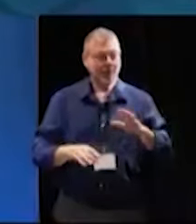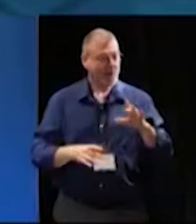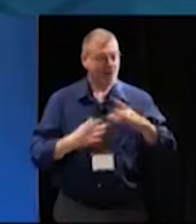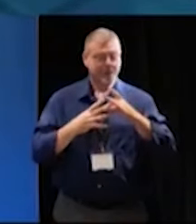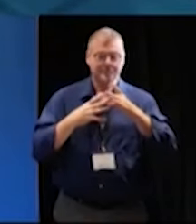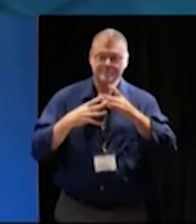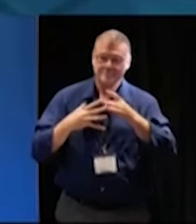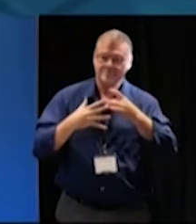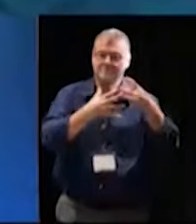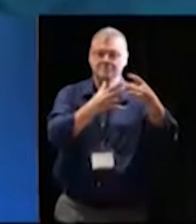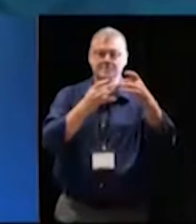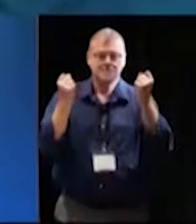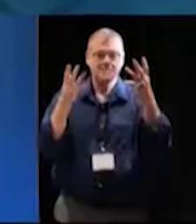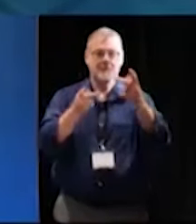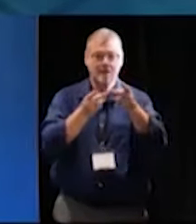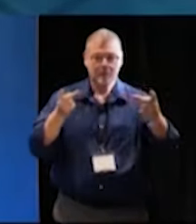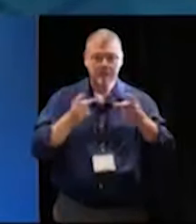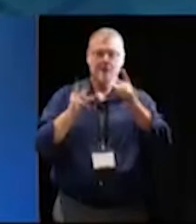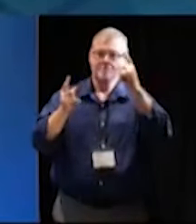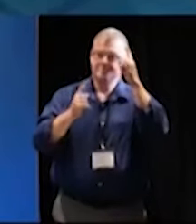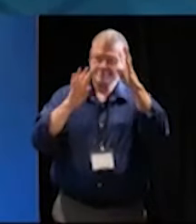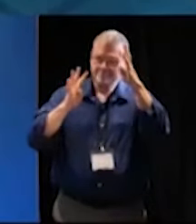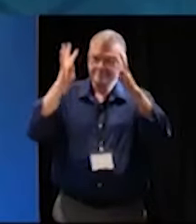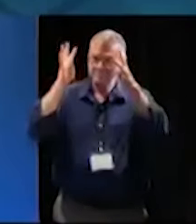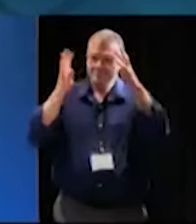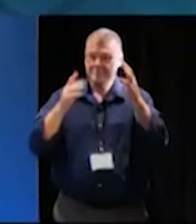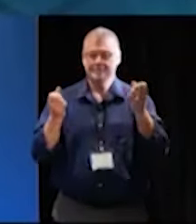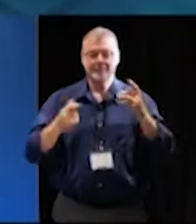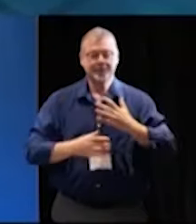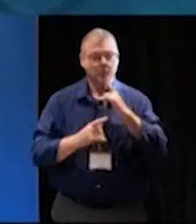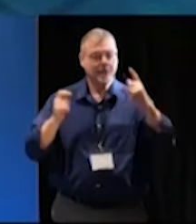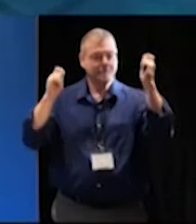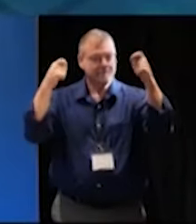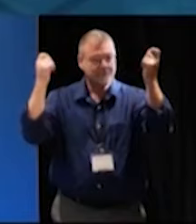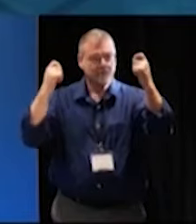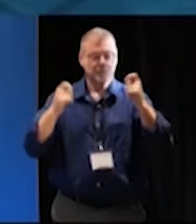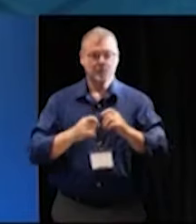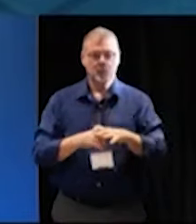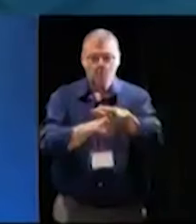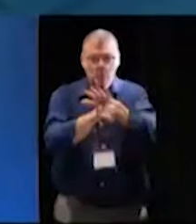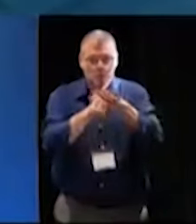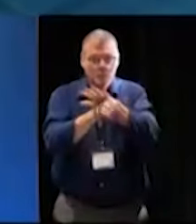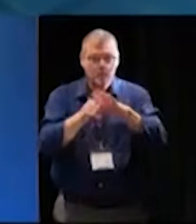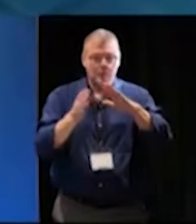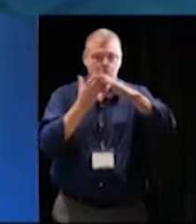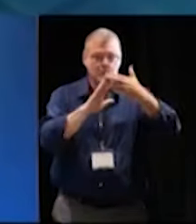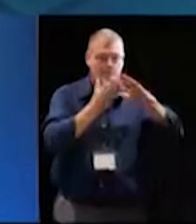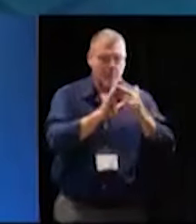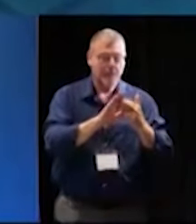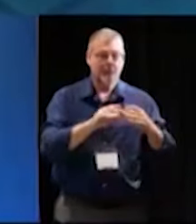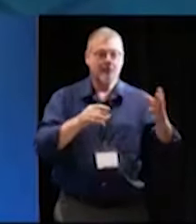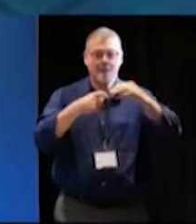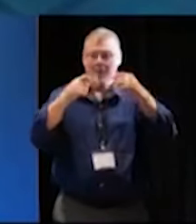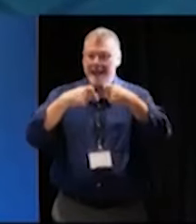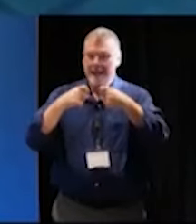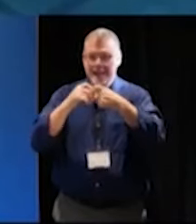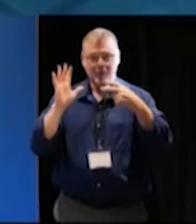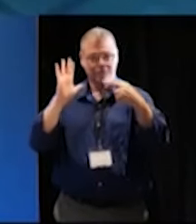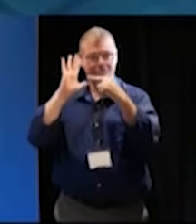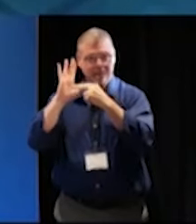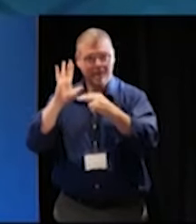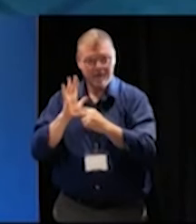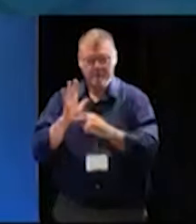many places where we were celebrating innovation, especially the local communities and what they were doing and putting in charging stations and all the, you know, all the awards